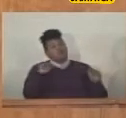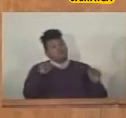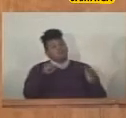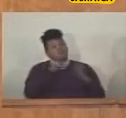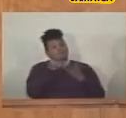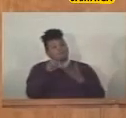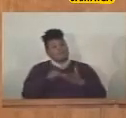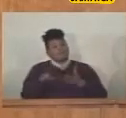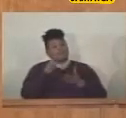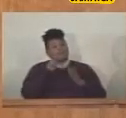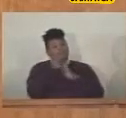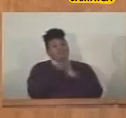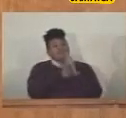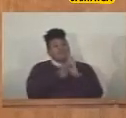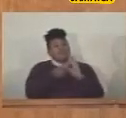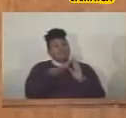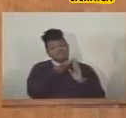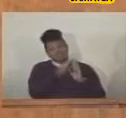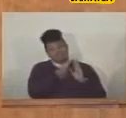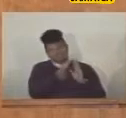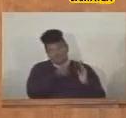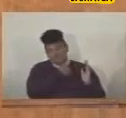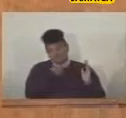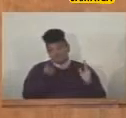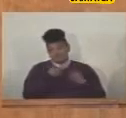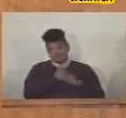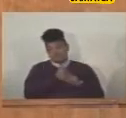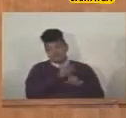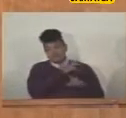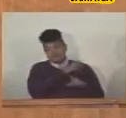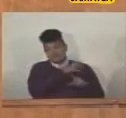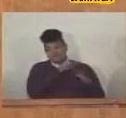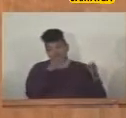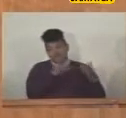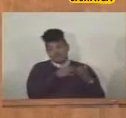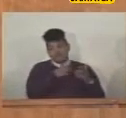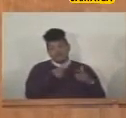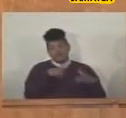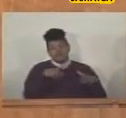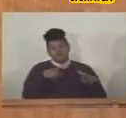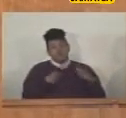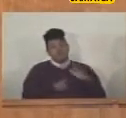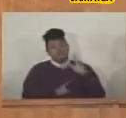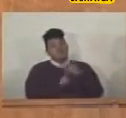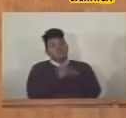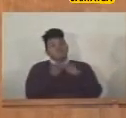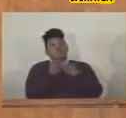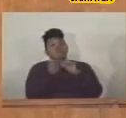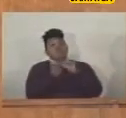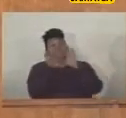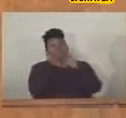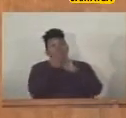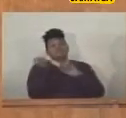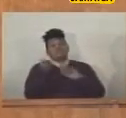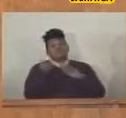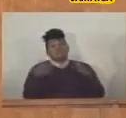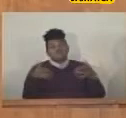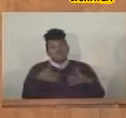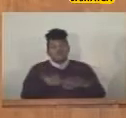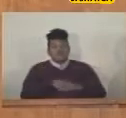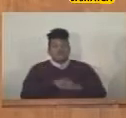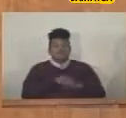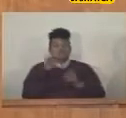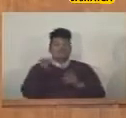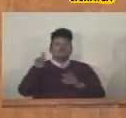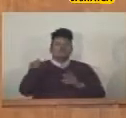payment of legal expenses of members of the security forces arising from confrontation with criminal elements. This